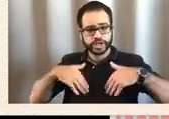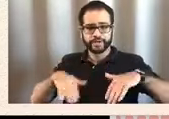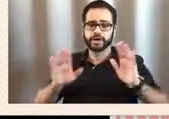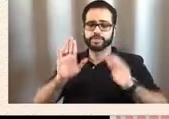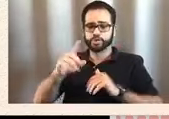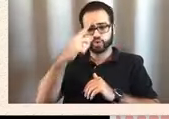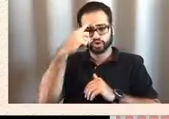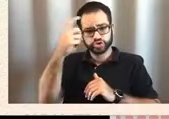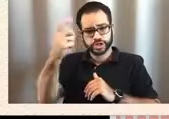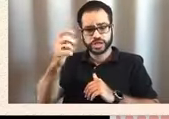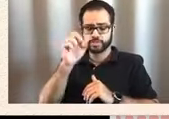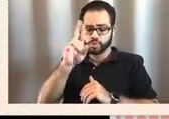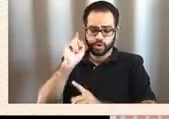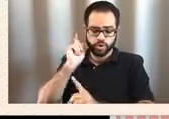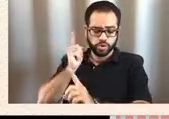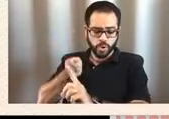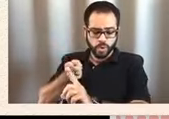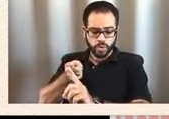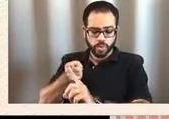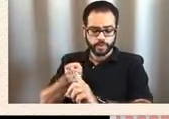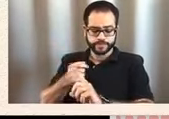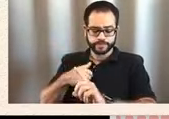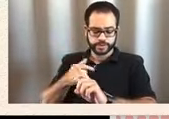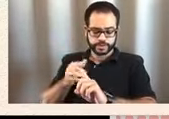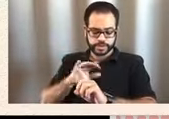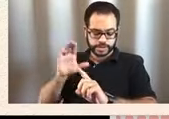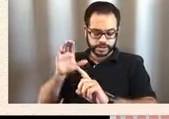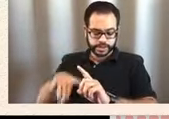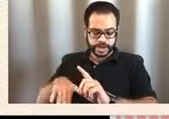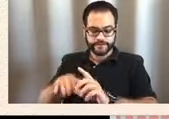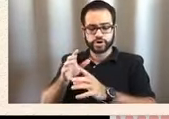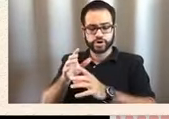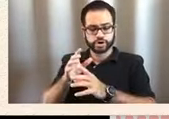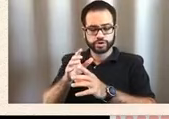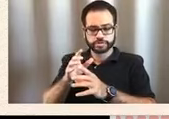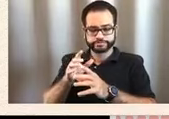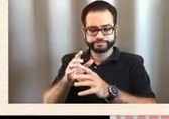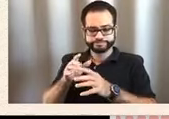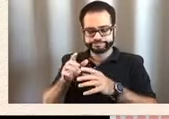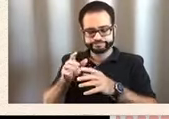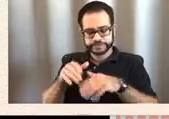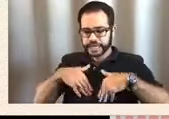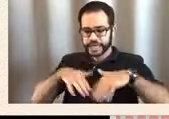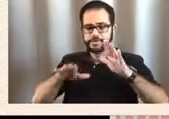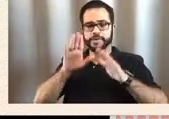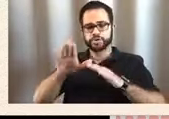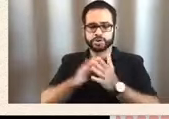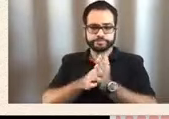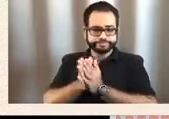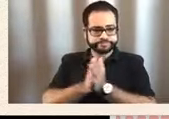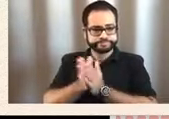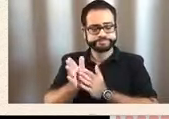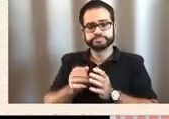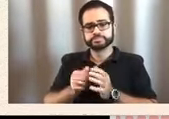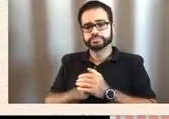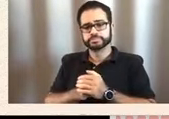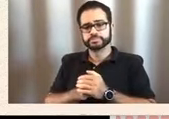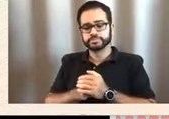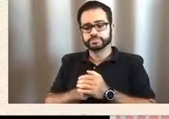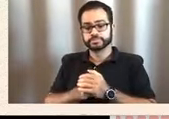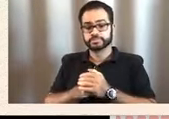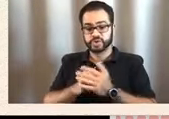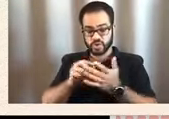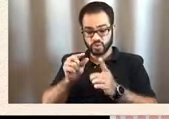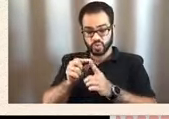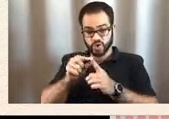goals, never give up on your aspirations, and most of all, there's no such thing as can't. So go